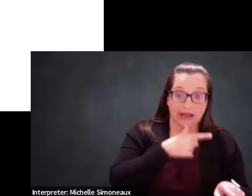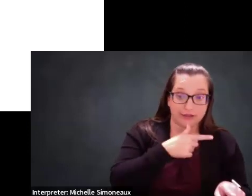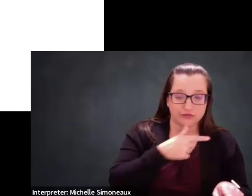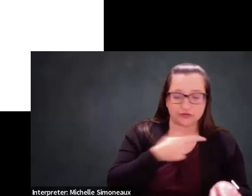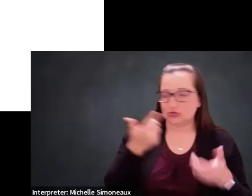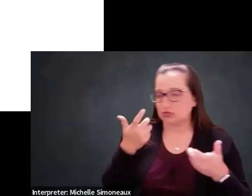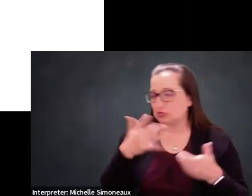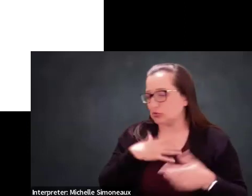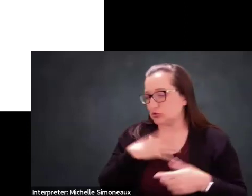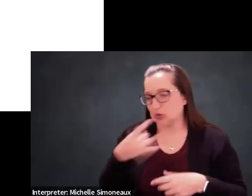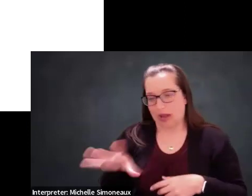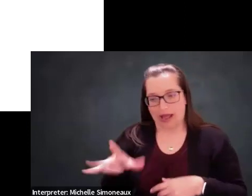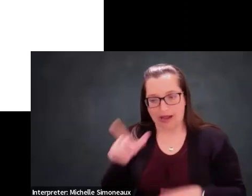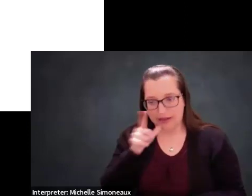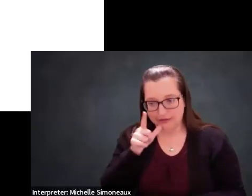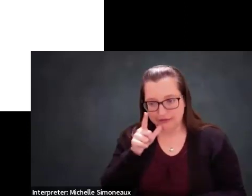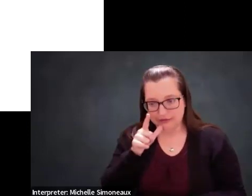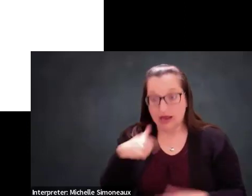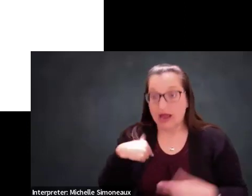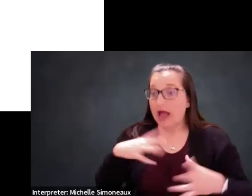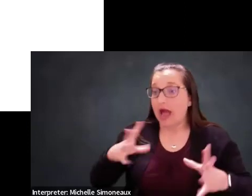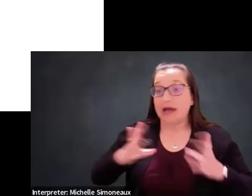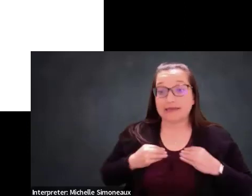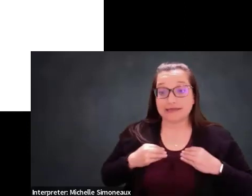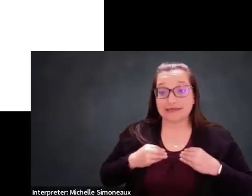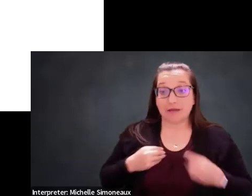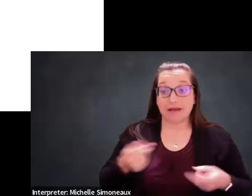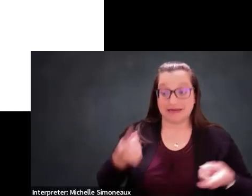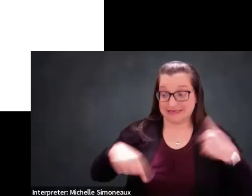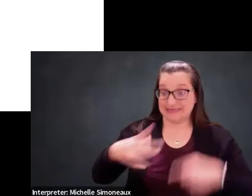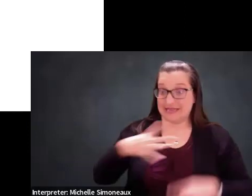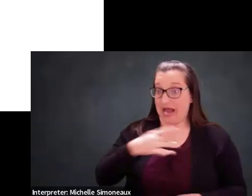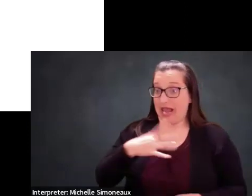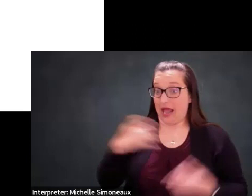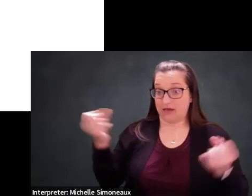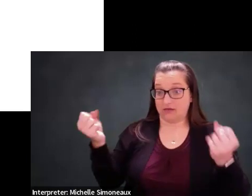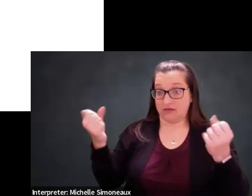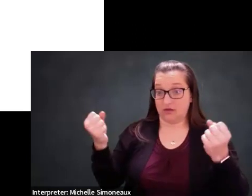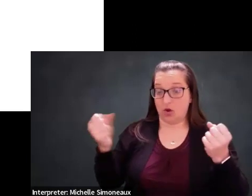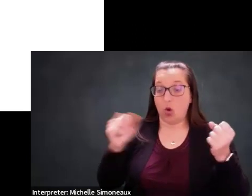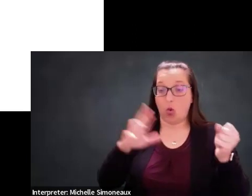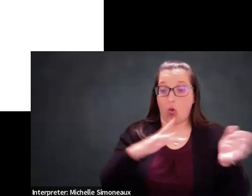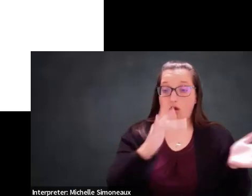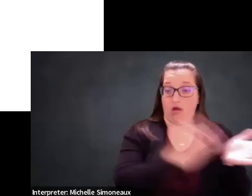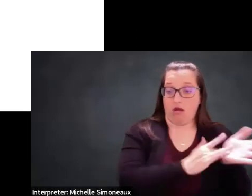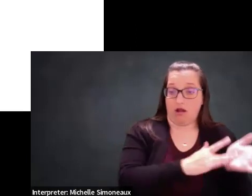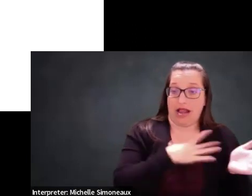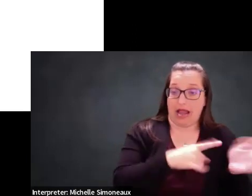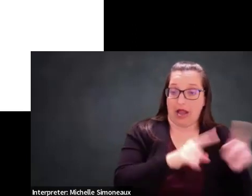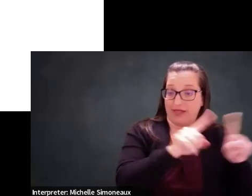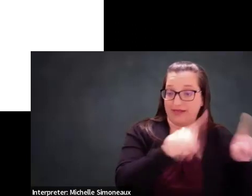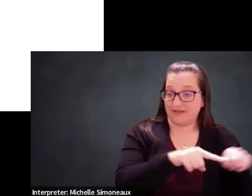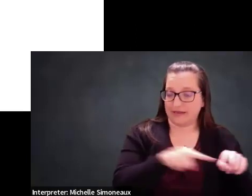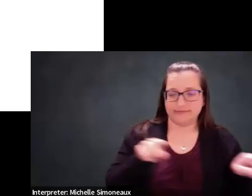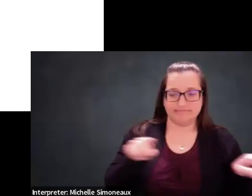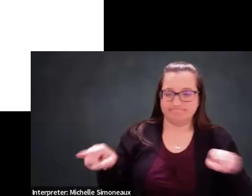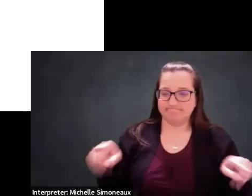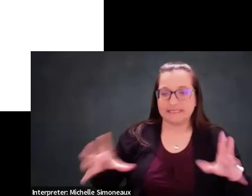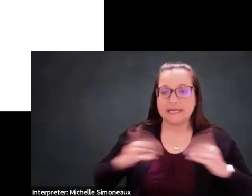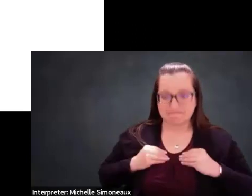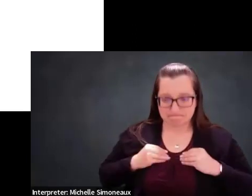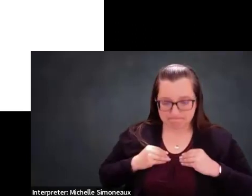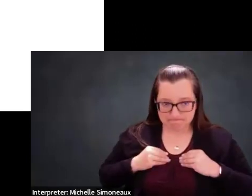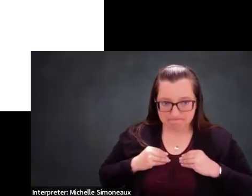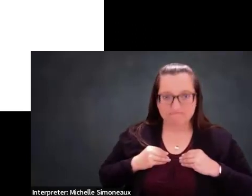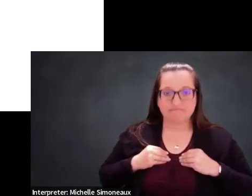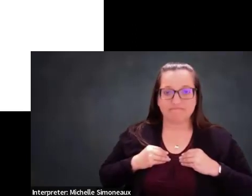the lunch. And again, I will accept whether they're signing like, or whether they're, uh, they're clicking like on the device. I accept both, but as long